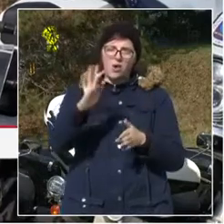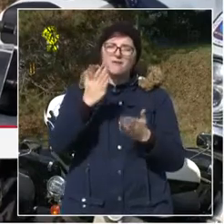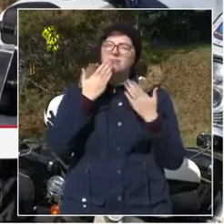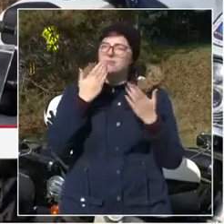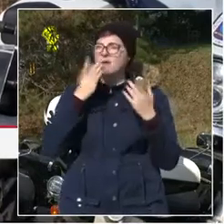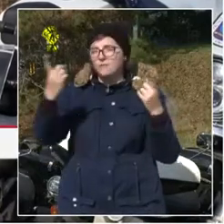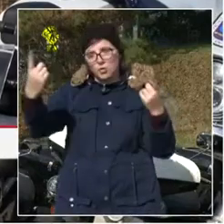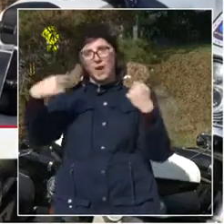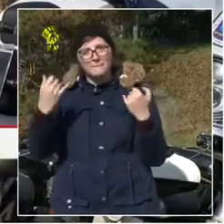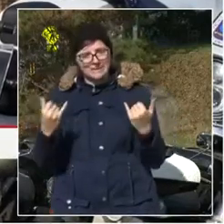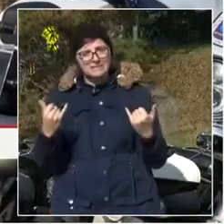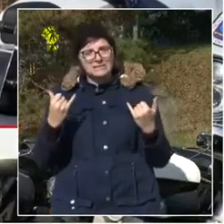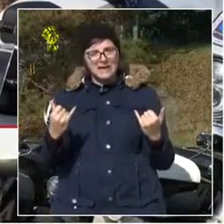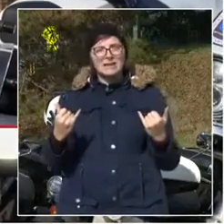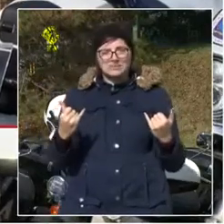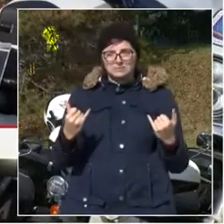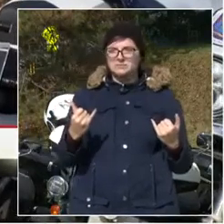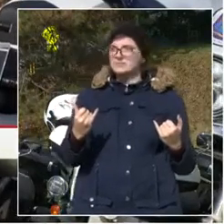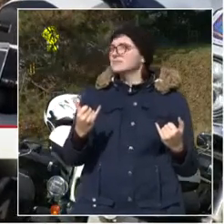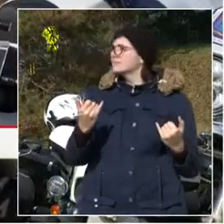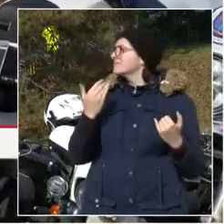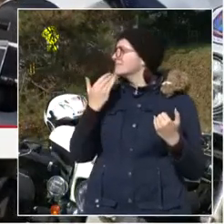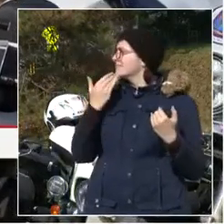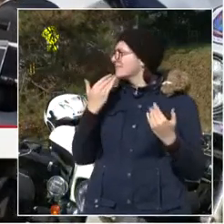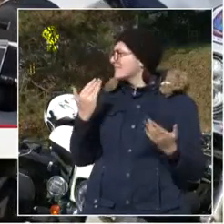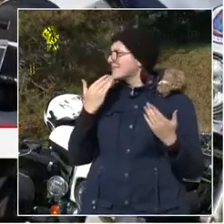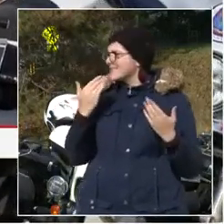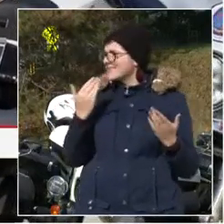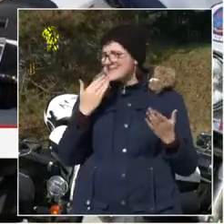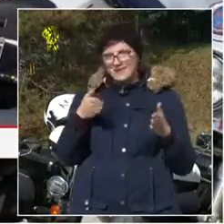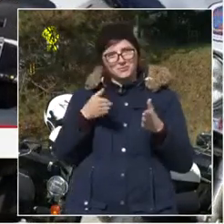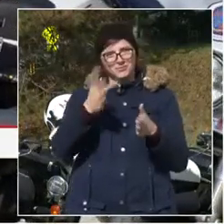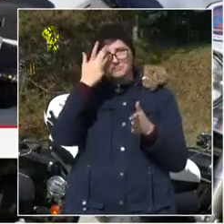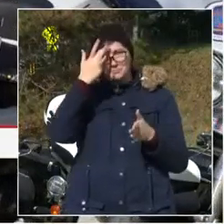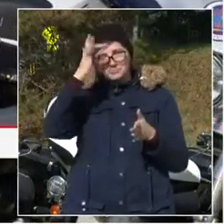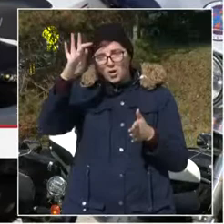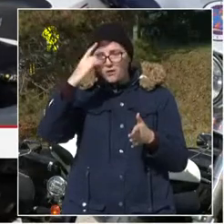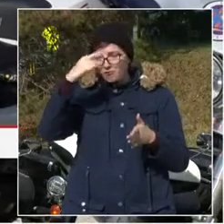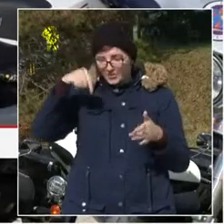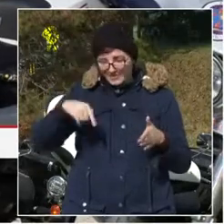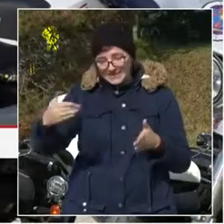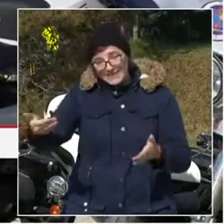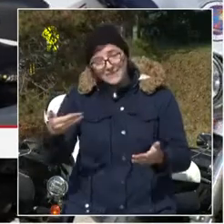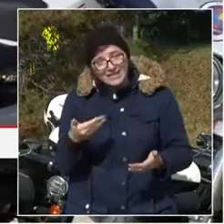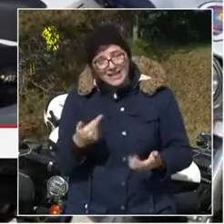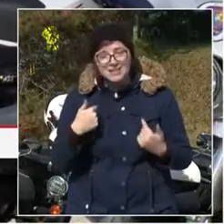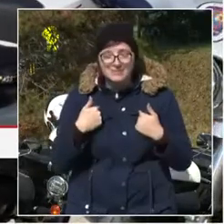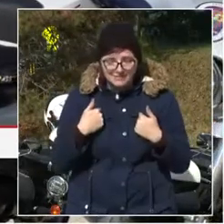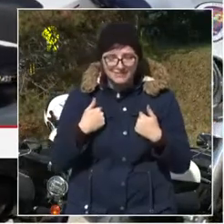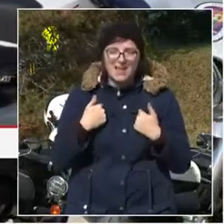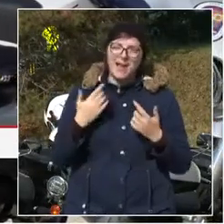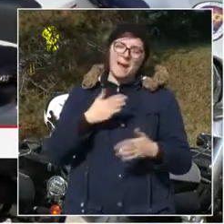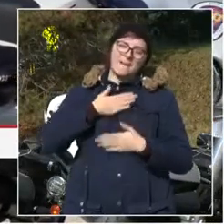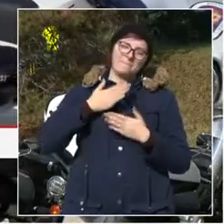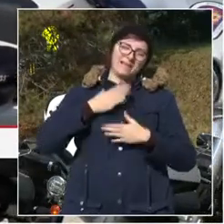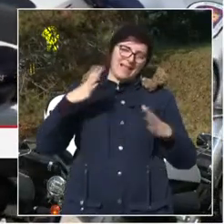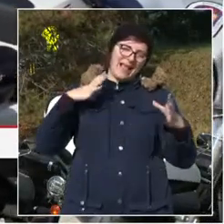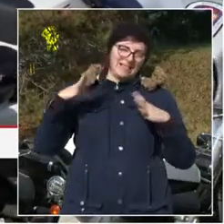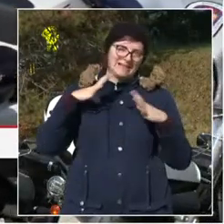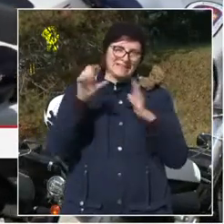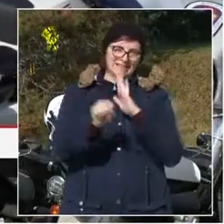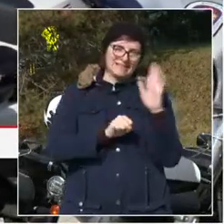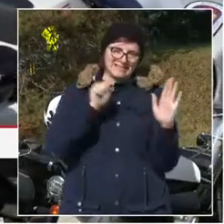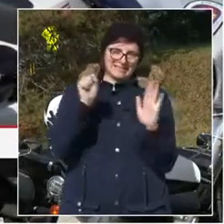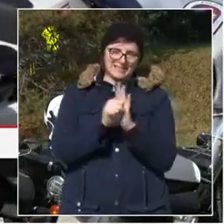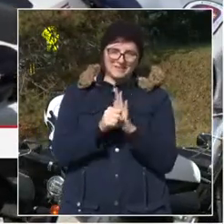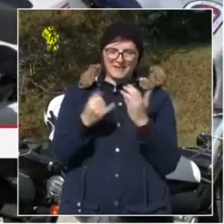all for being here today. Thanks to Street Smart for the invitation, and I hope everyone to have a happy holiday season.